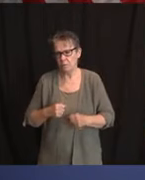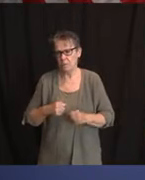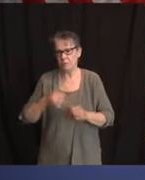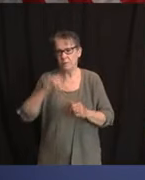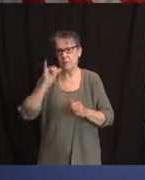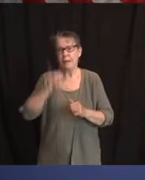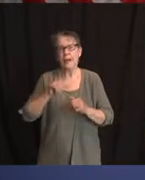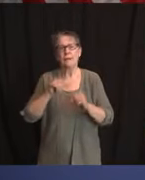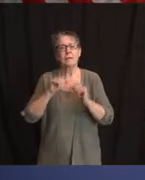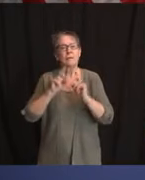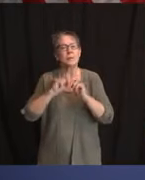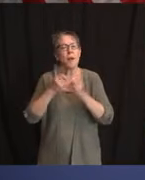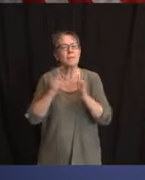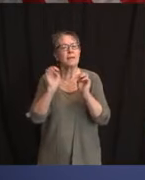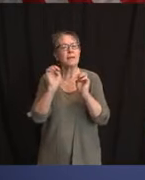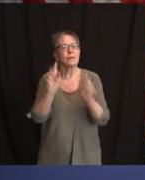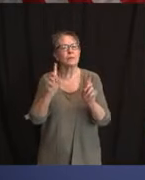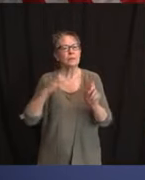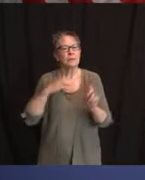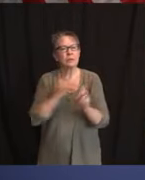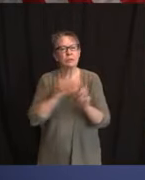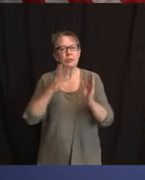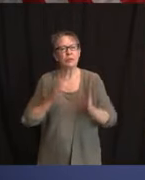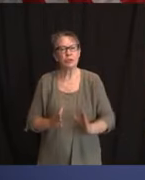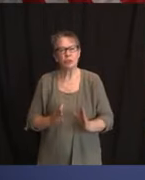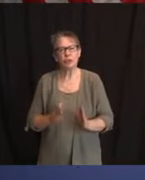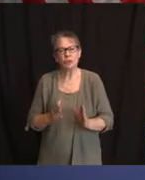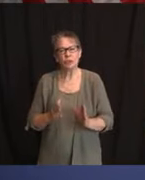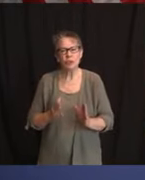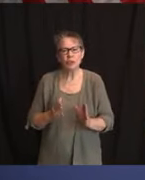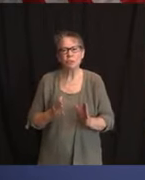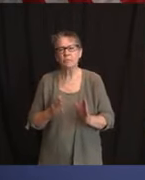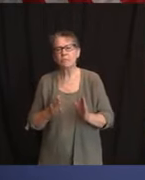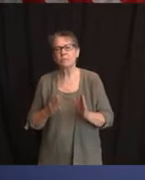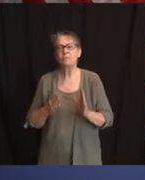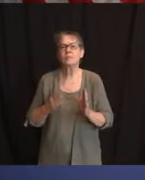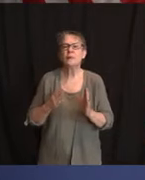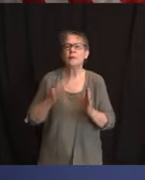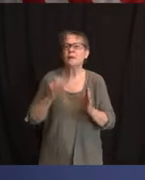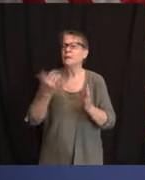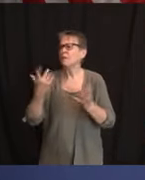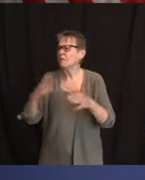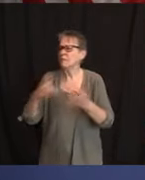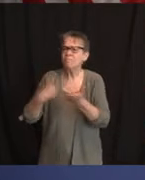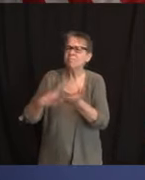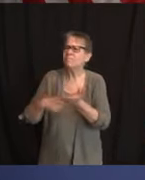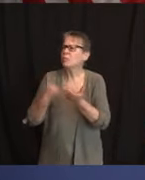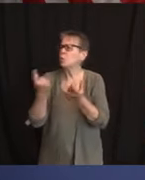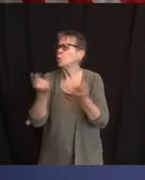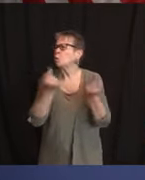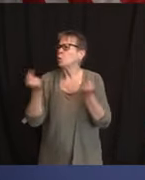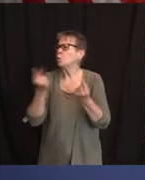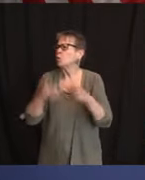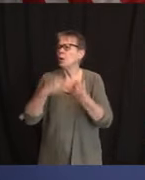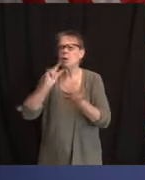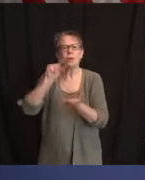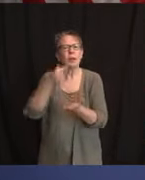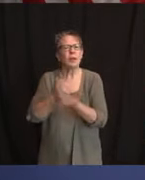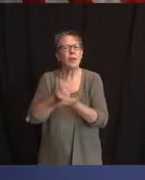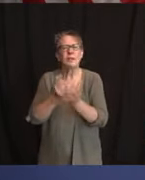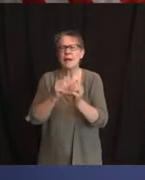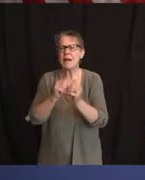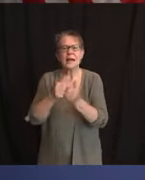As the Colonel referenced, there was one letter from him, another email from somebody in the Education Department talking